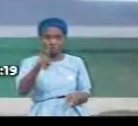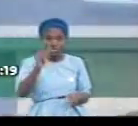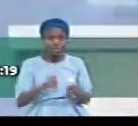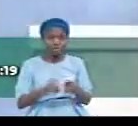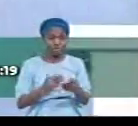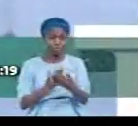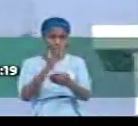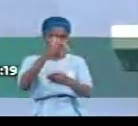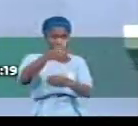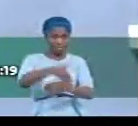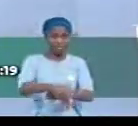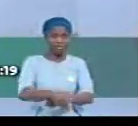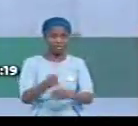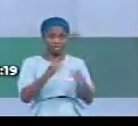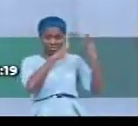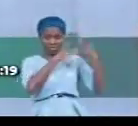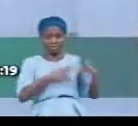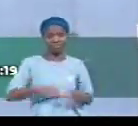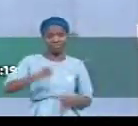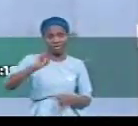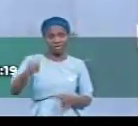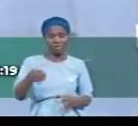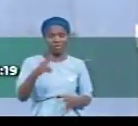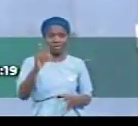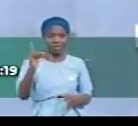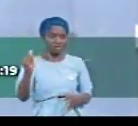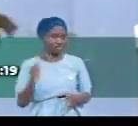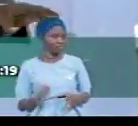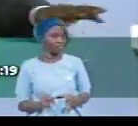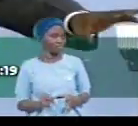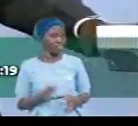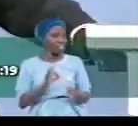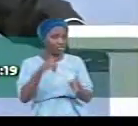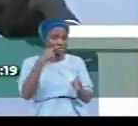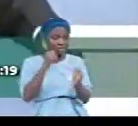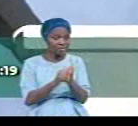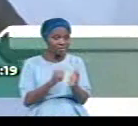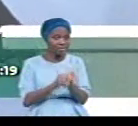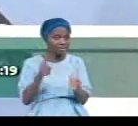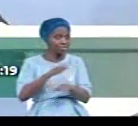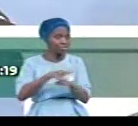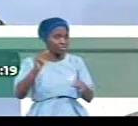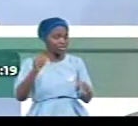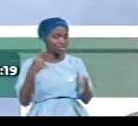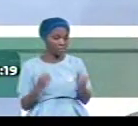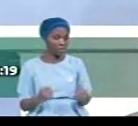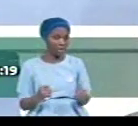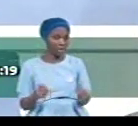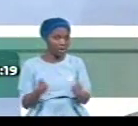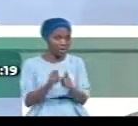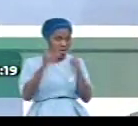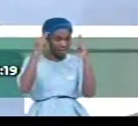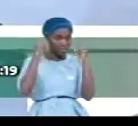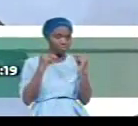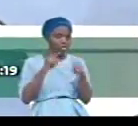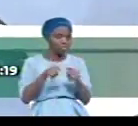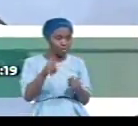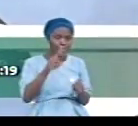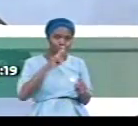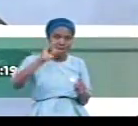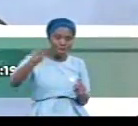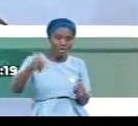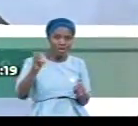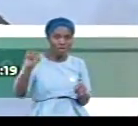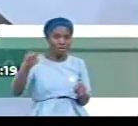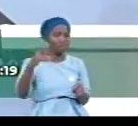because I am not Moses, but you are Joshua. Joshua had a greater